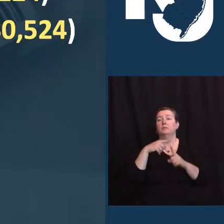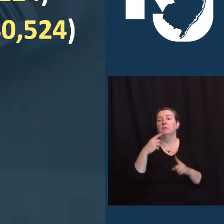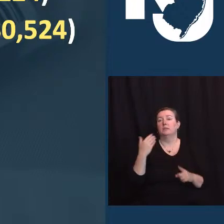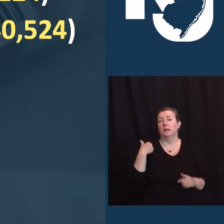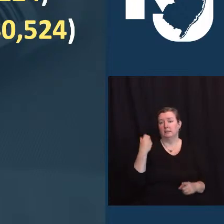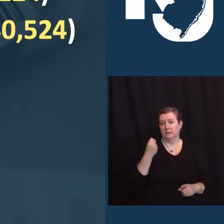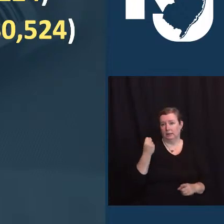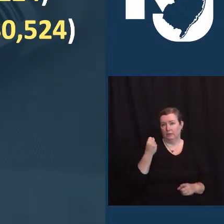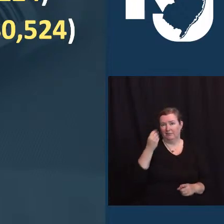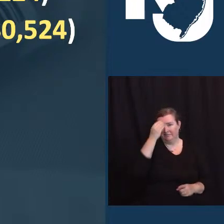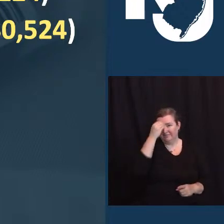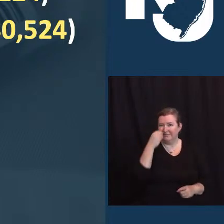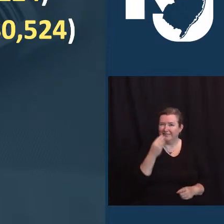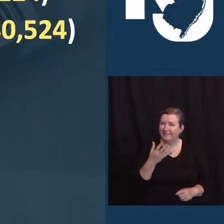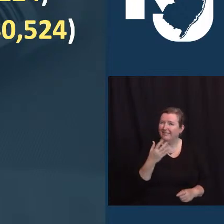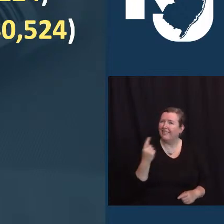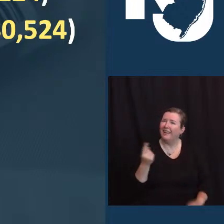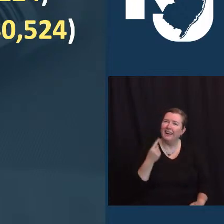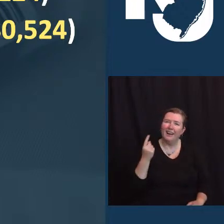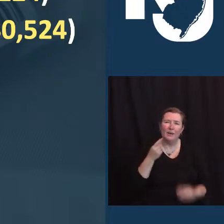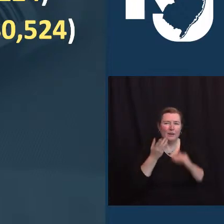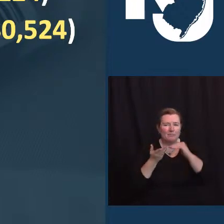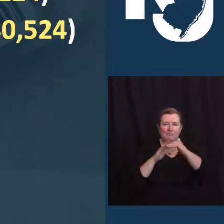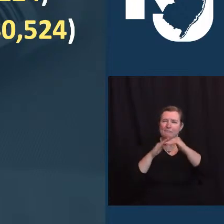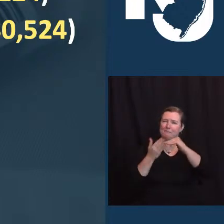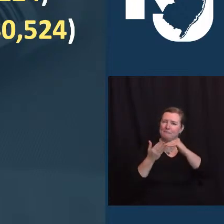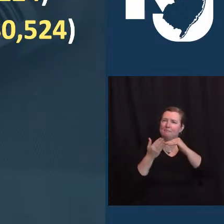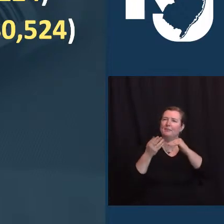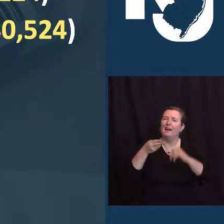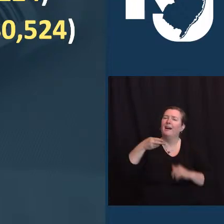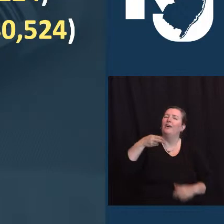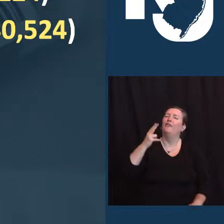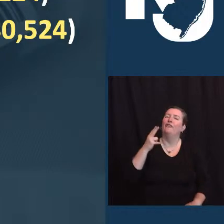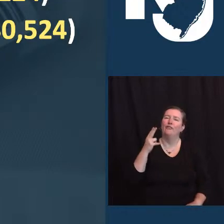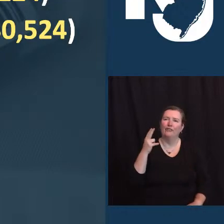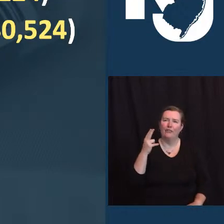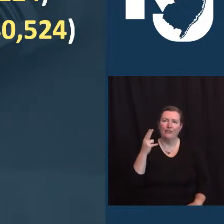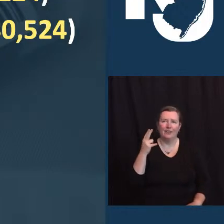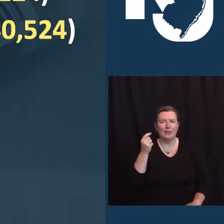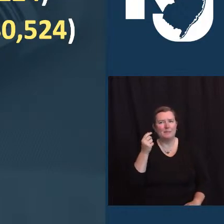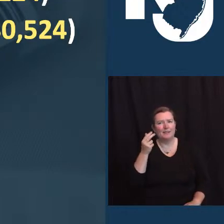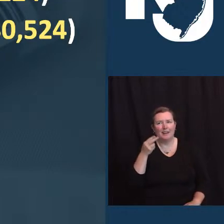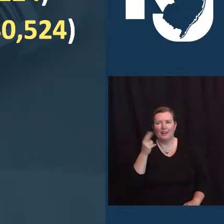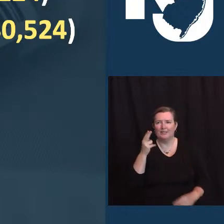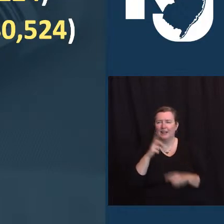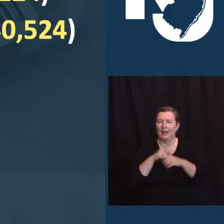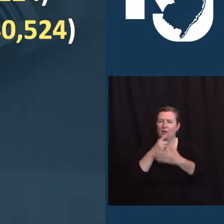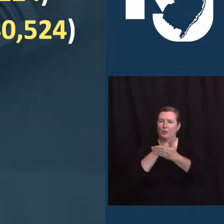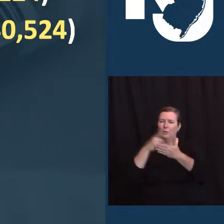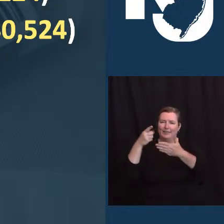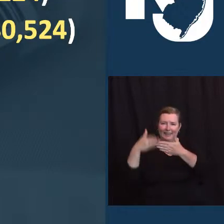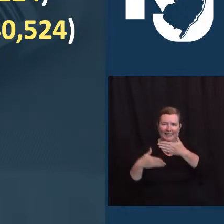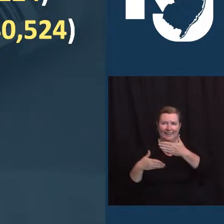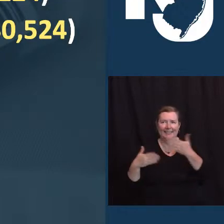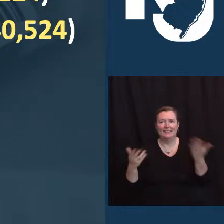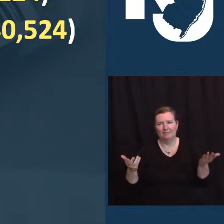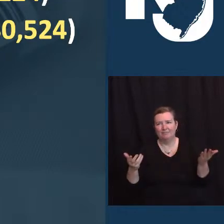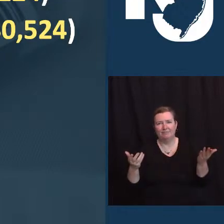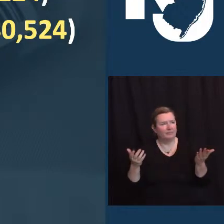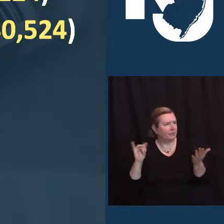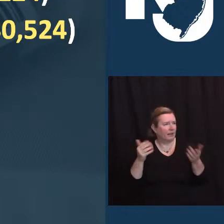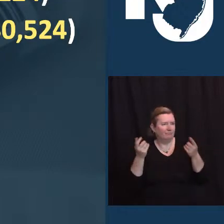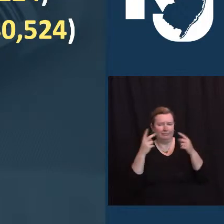seen a slightly higher positivity rate, or if not meaningfully higher positivity rate on weekends, and this is no exception,